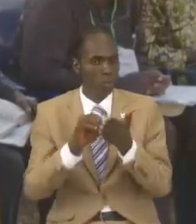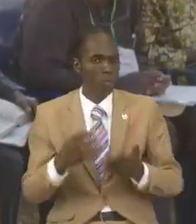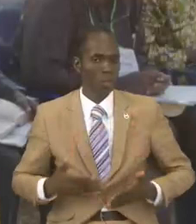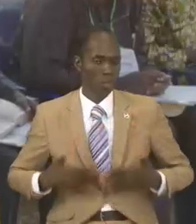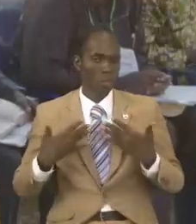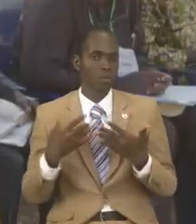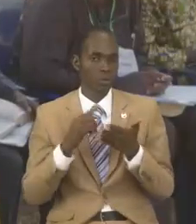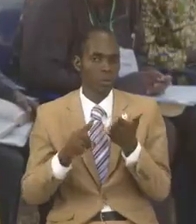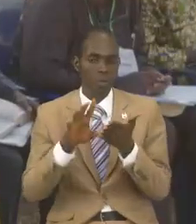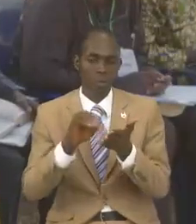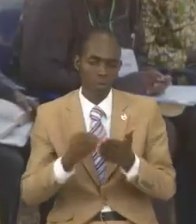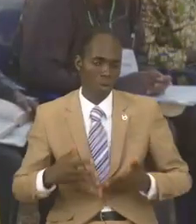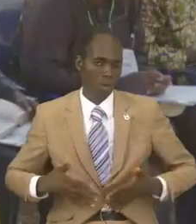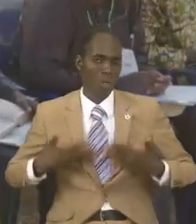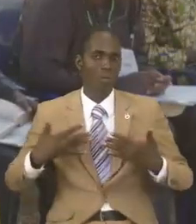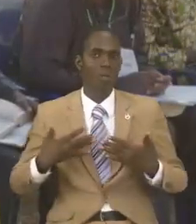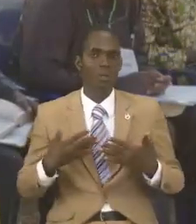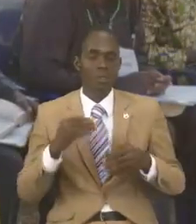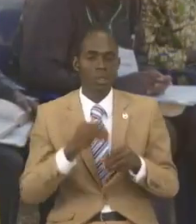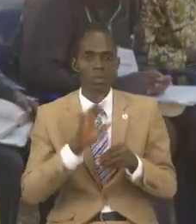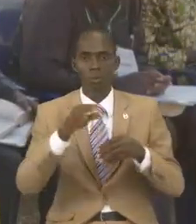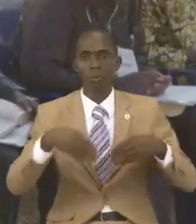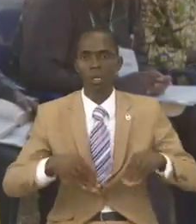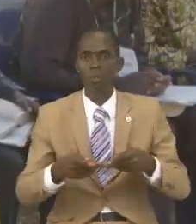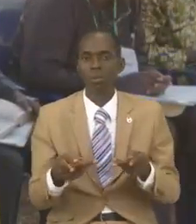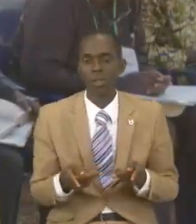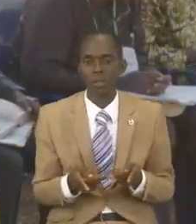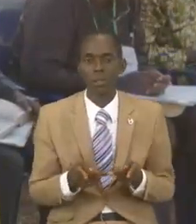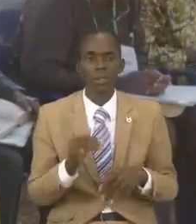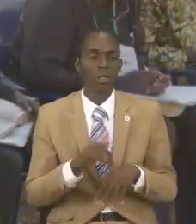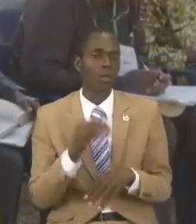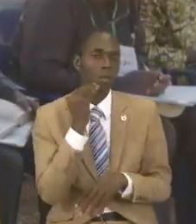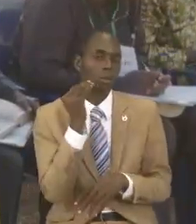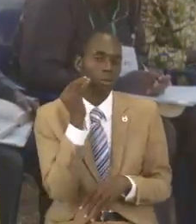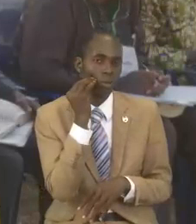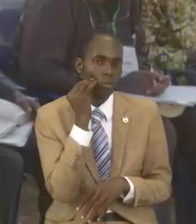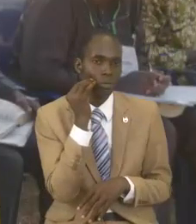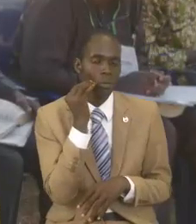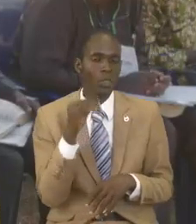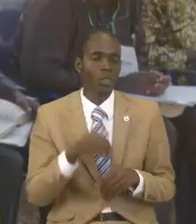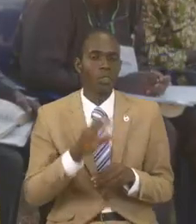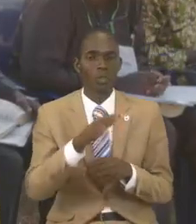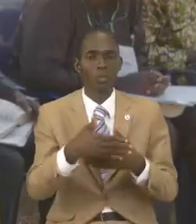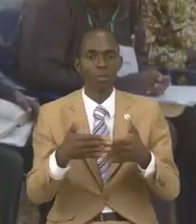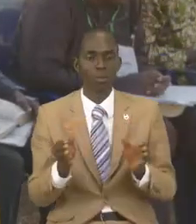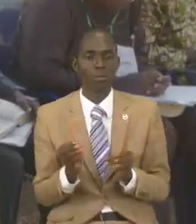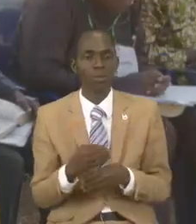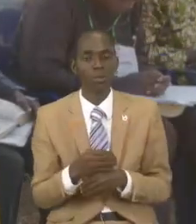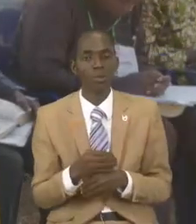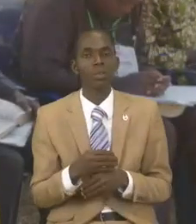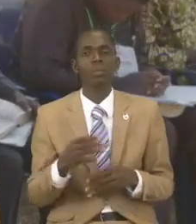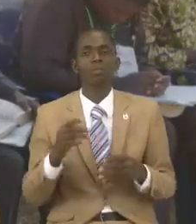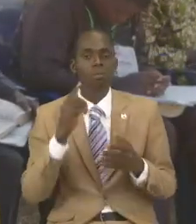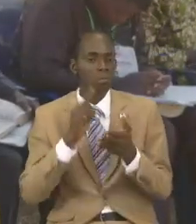check up your life, all things, check up your life in the market, at home, in the office, check up your life